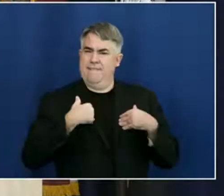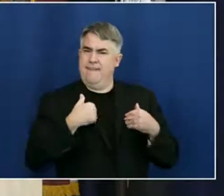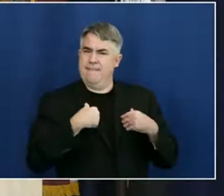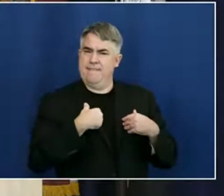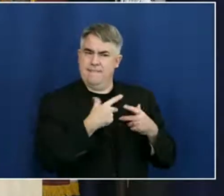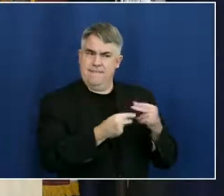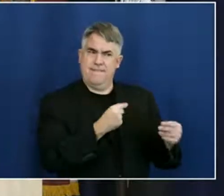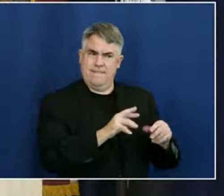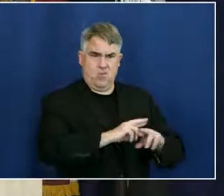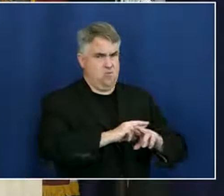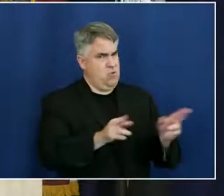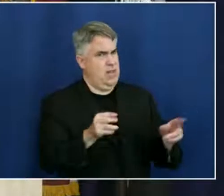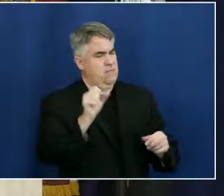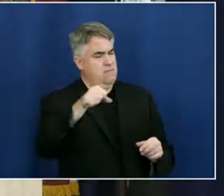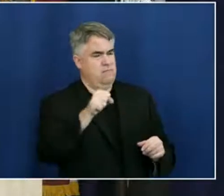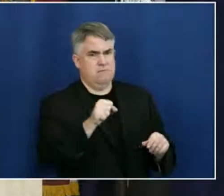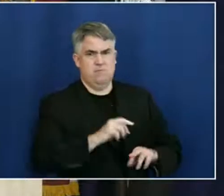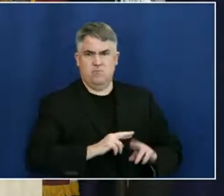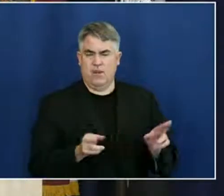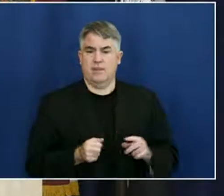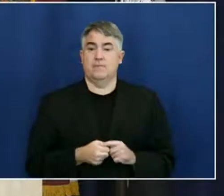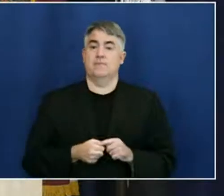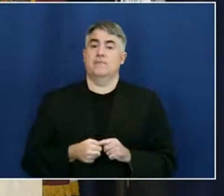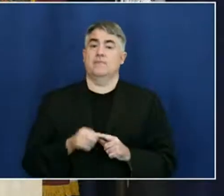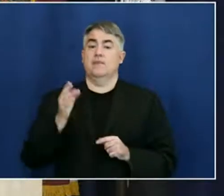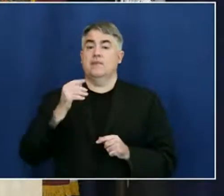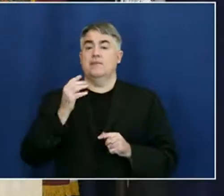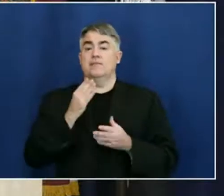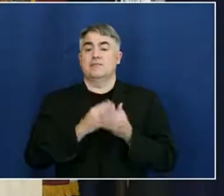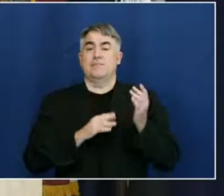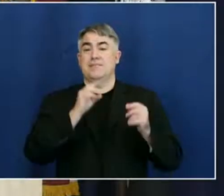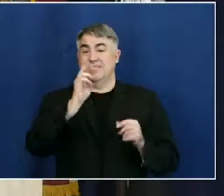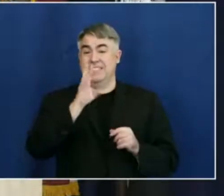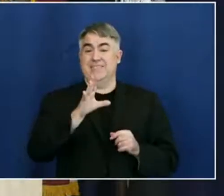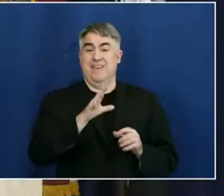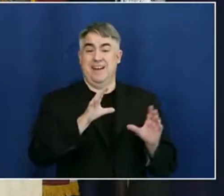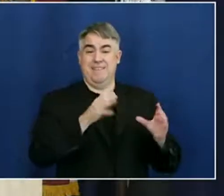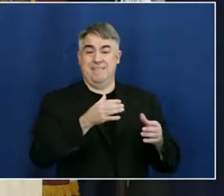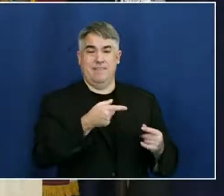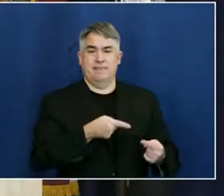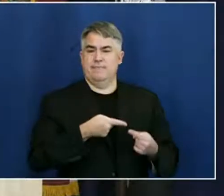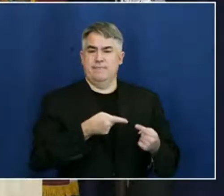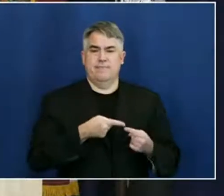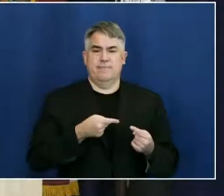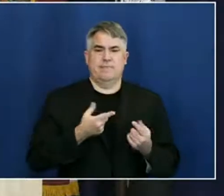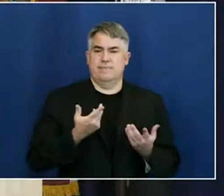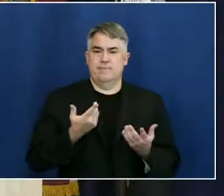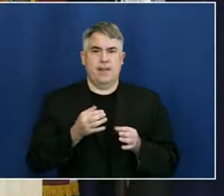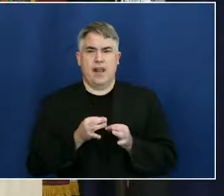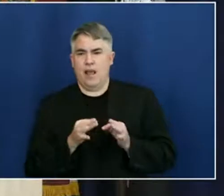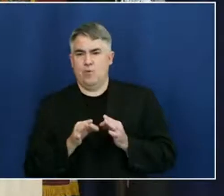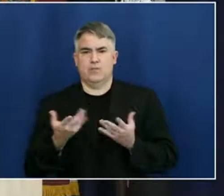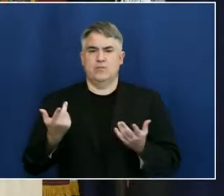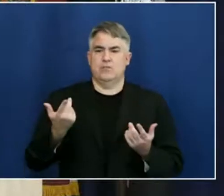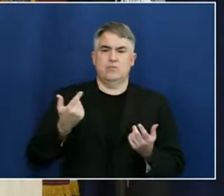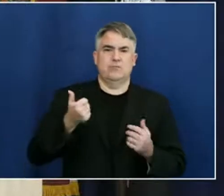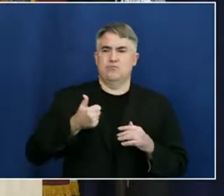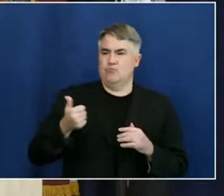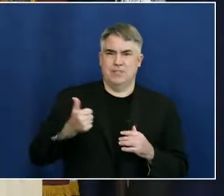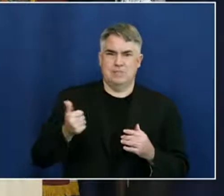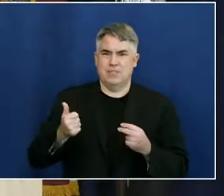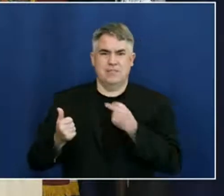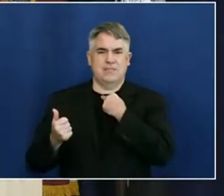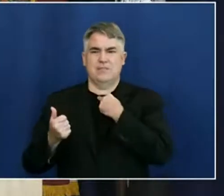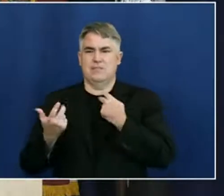population has challenges accessing appointments due to barriers such as language and technology and transportation. As Chair Fletcher mentioned, we really are looking